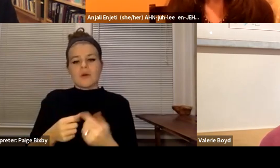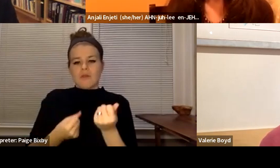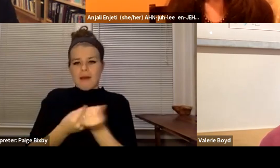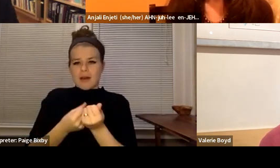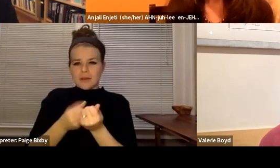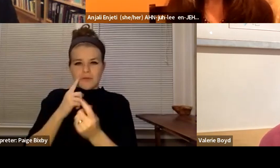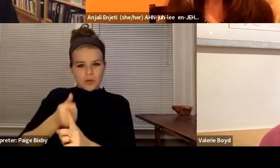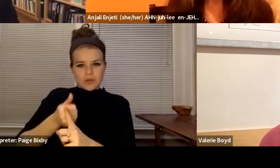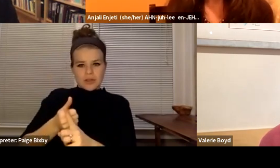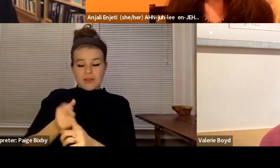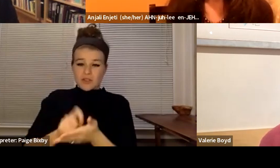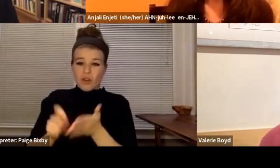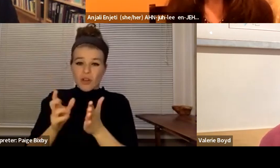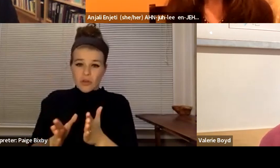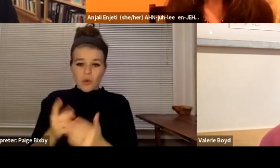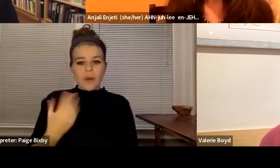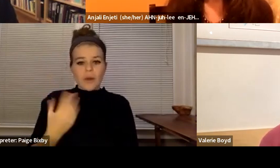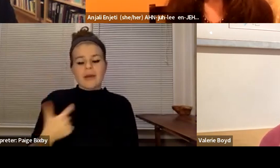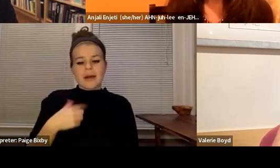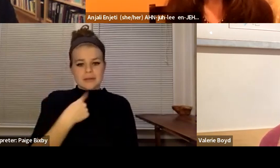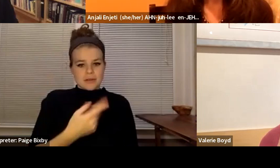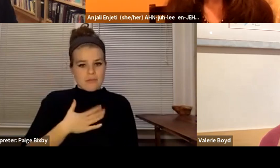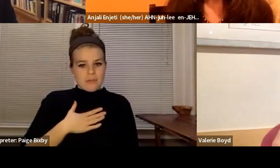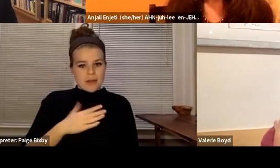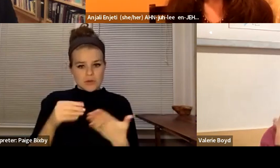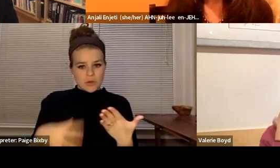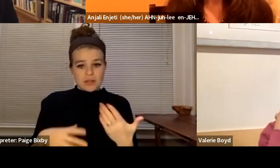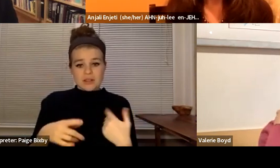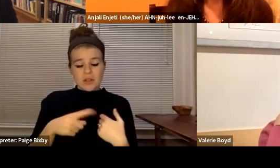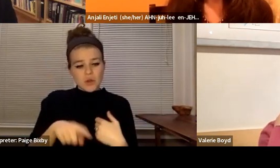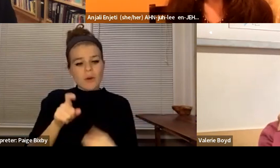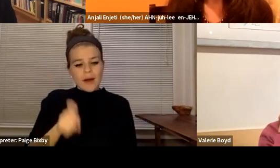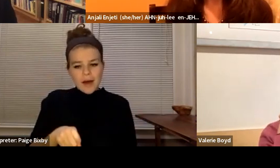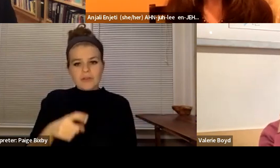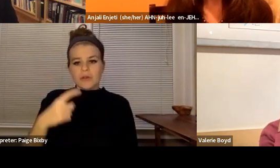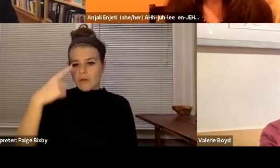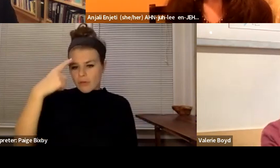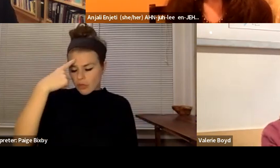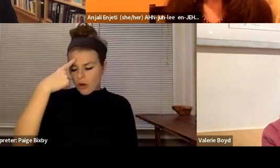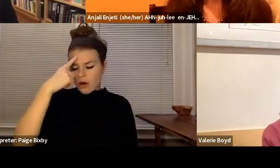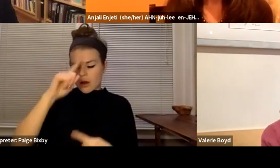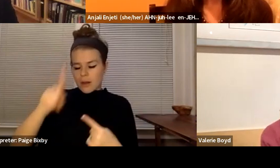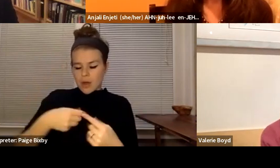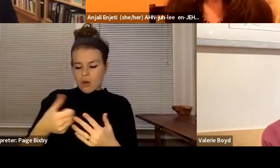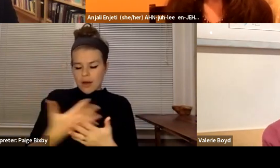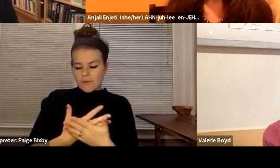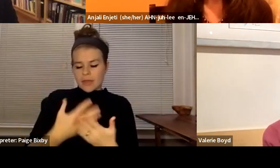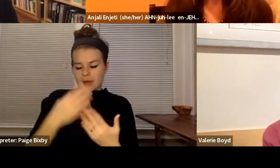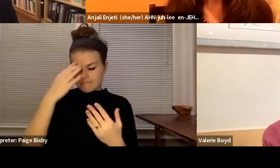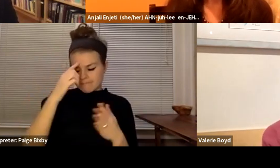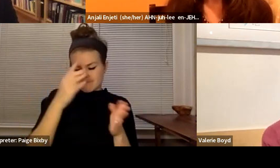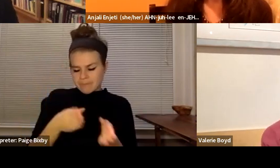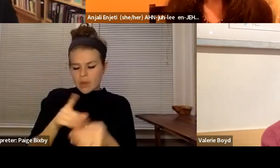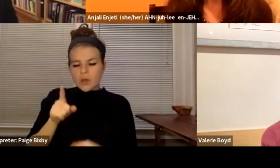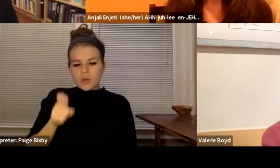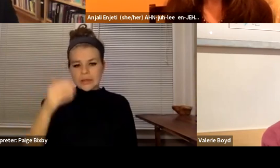author. One thing that I tell my students is you have to have thought everything through. You need to know what your book is